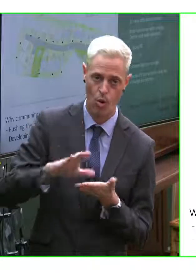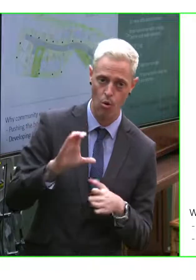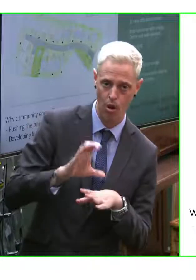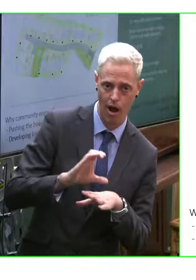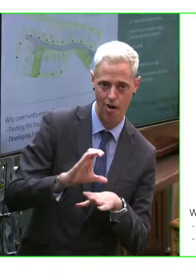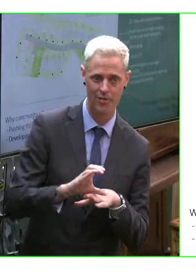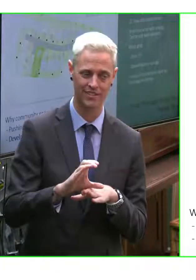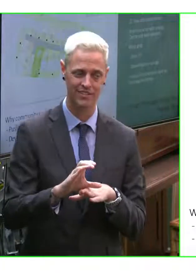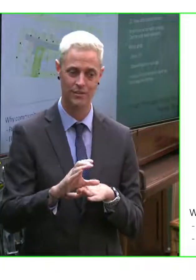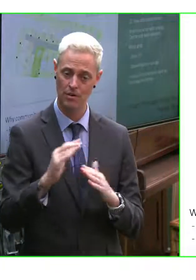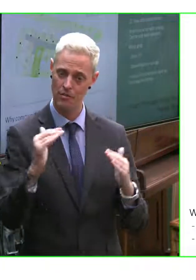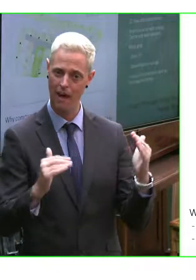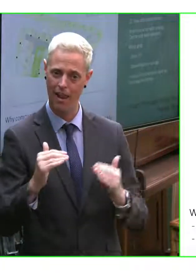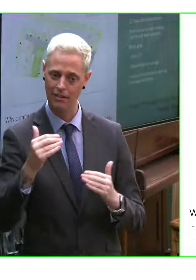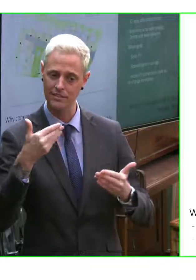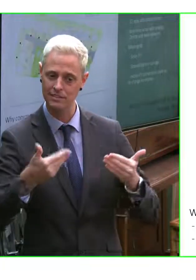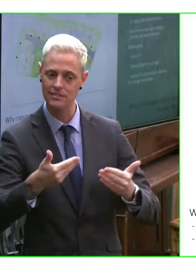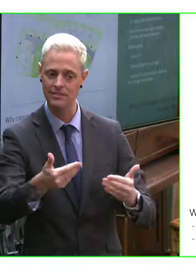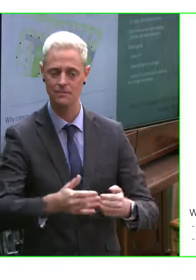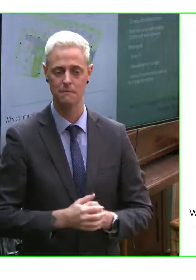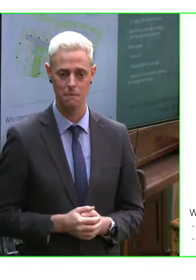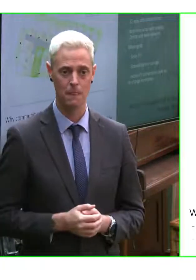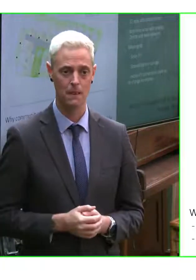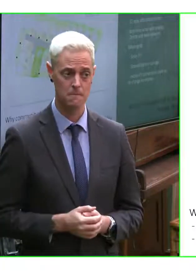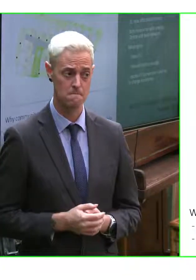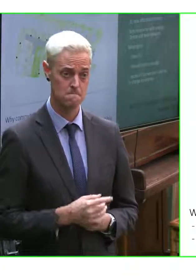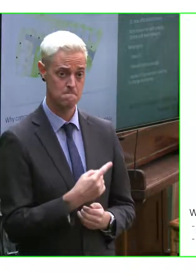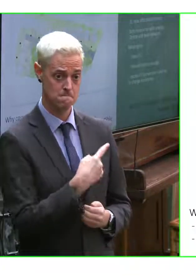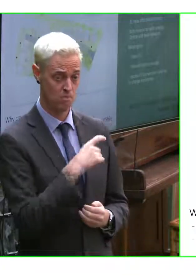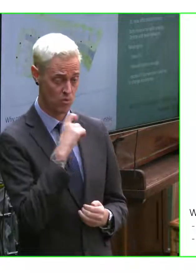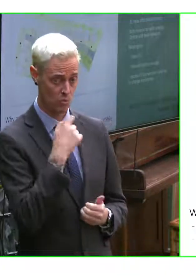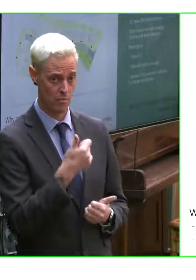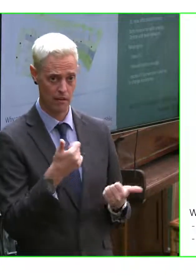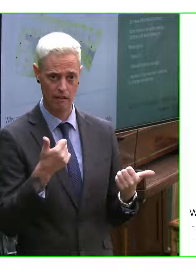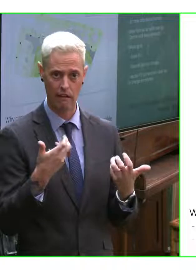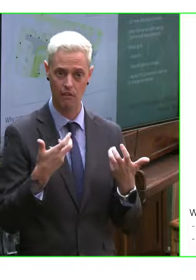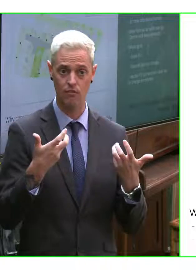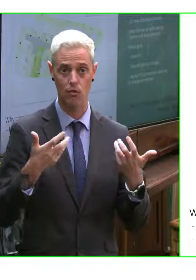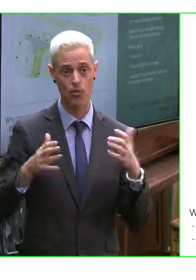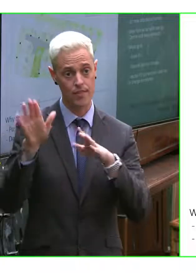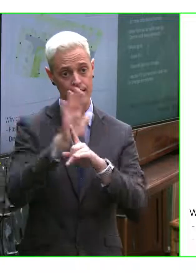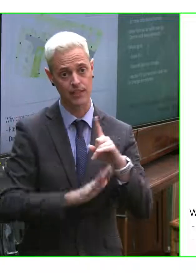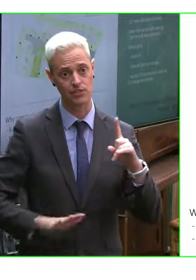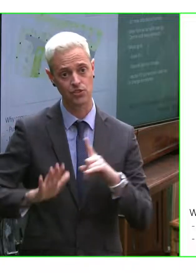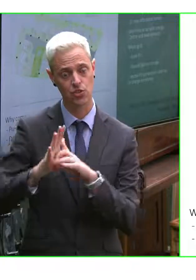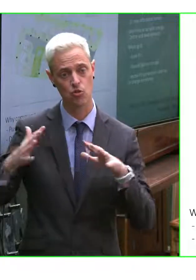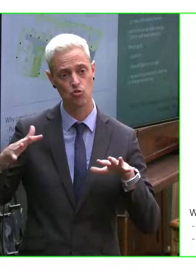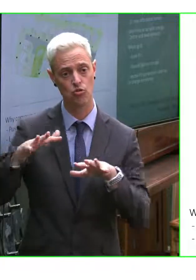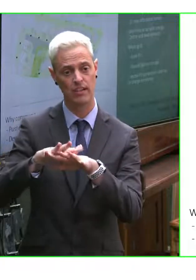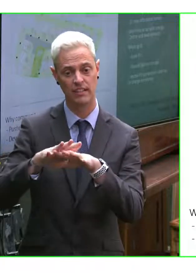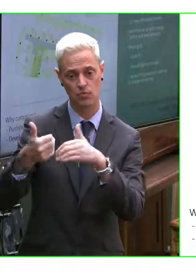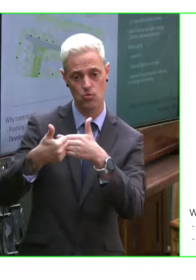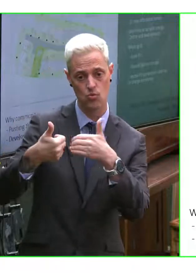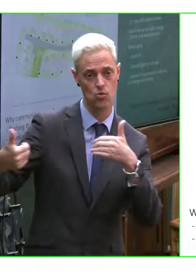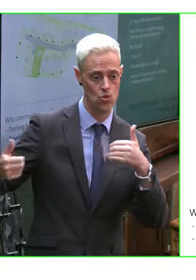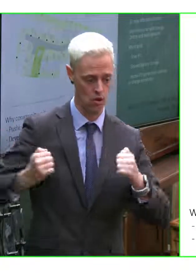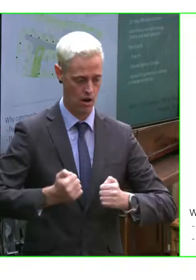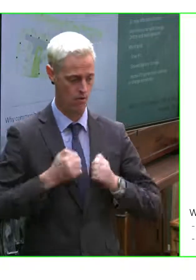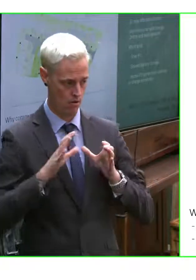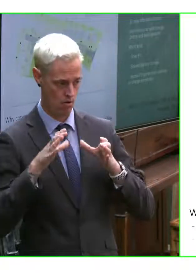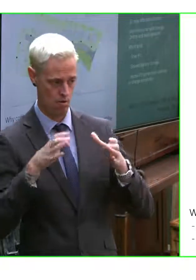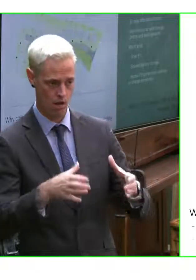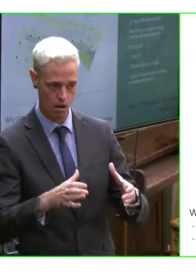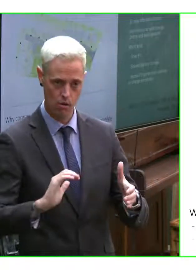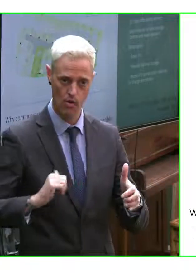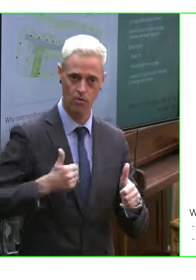grid balancing, because we're going to have a really big issue with the grid and actually how we manage to decarbonise without reinforcing